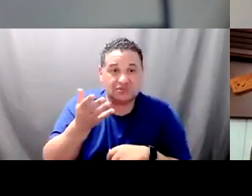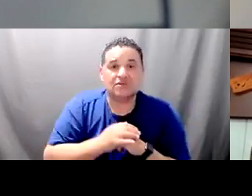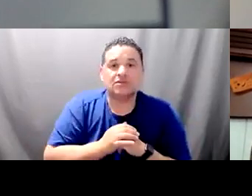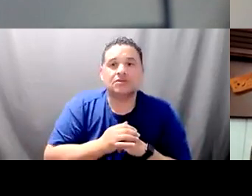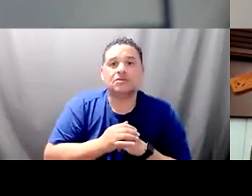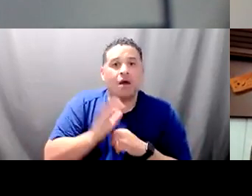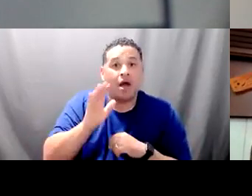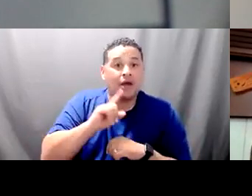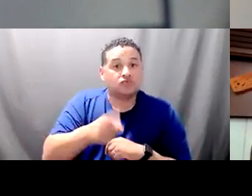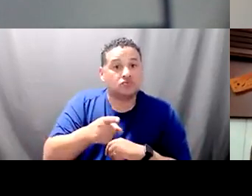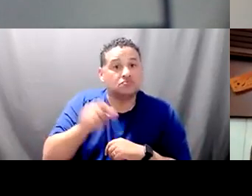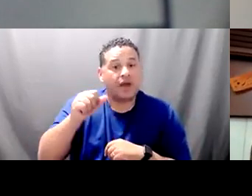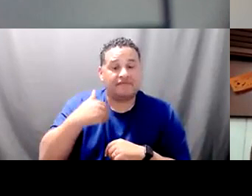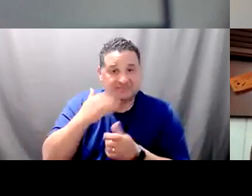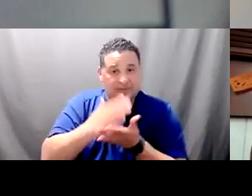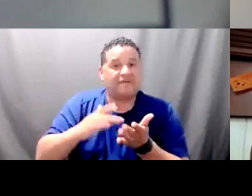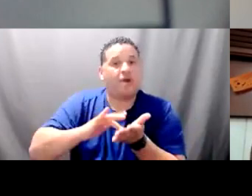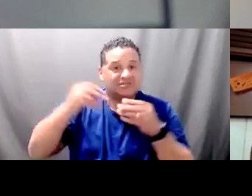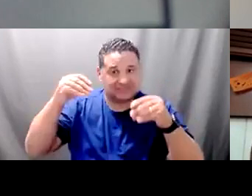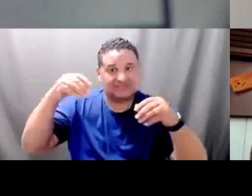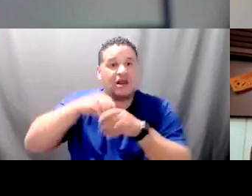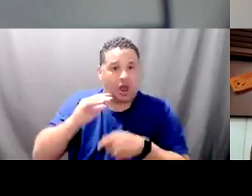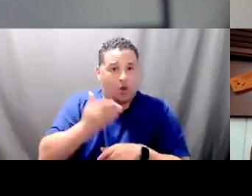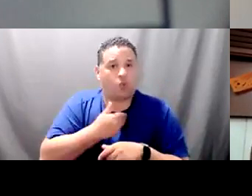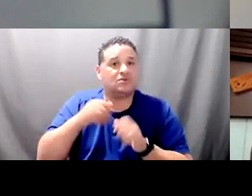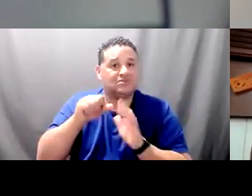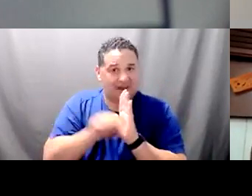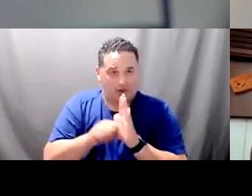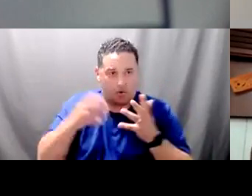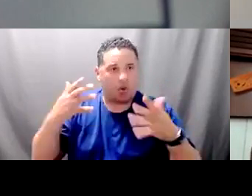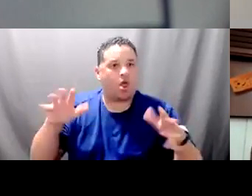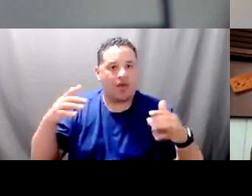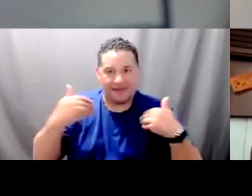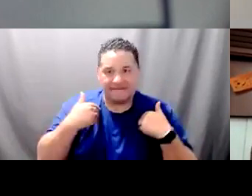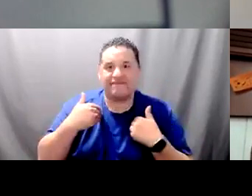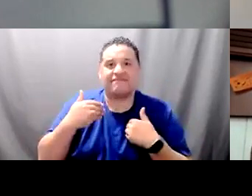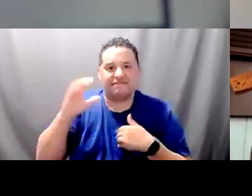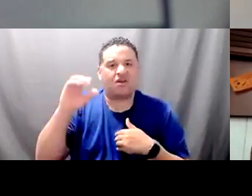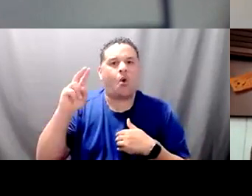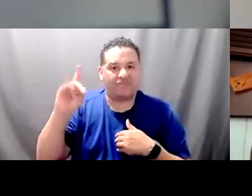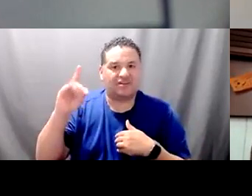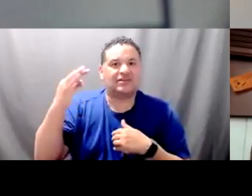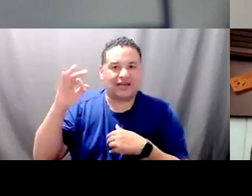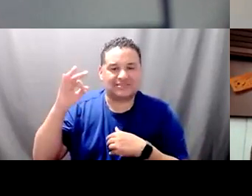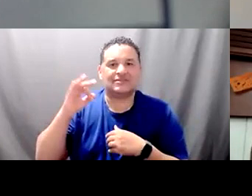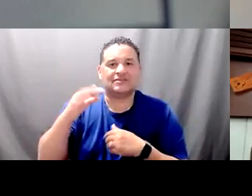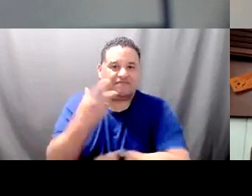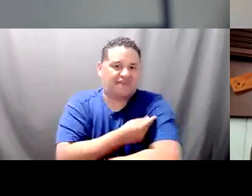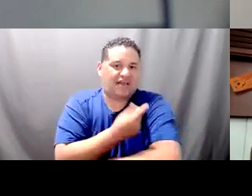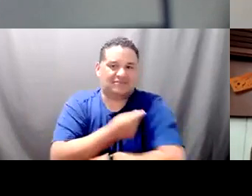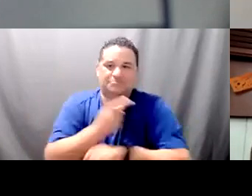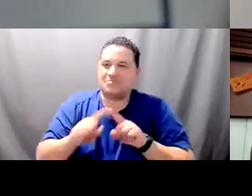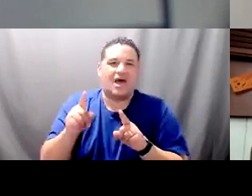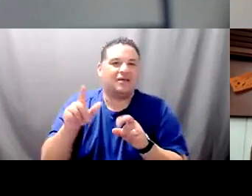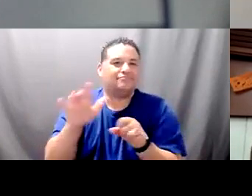Actually, there are some pharmacies in our state that already have COVID-19 vaccine, but their appointments are booked up